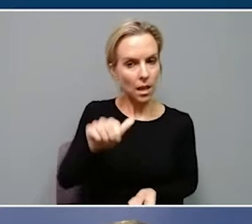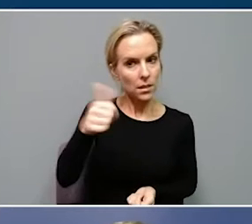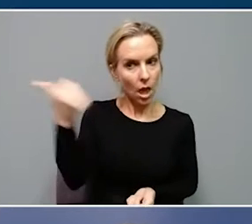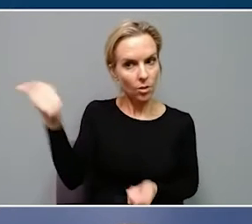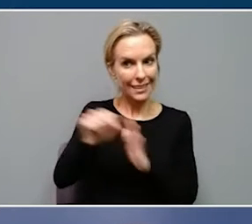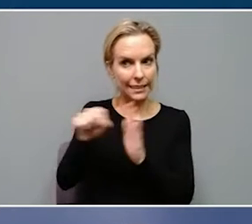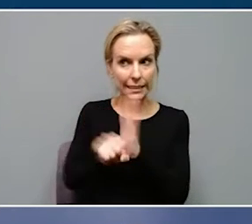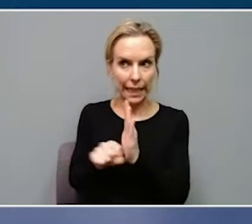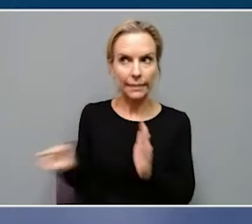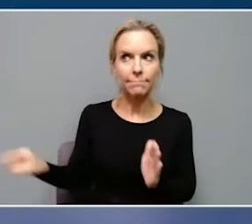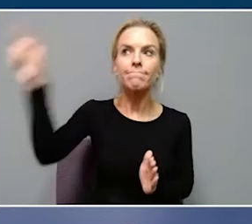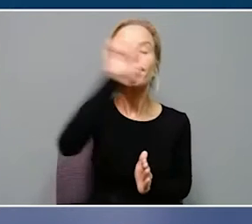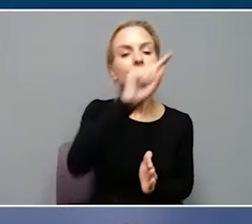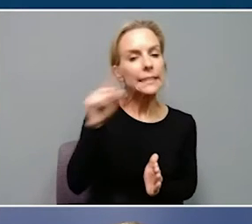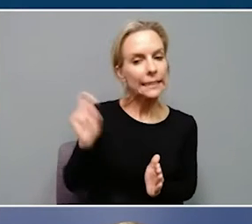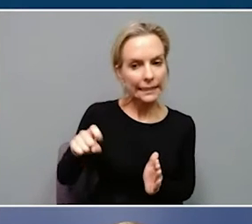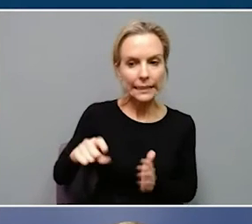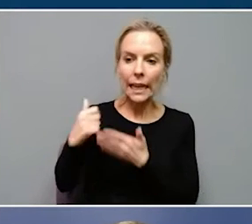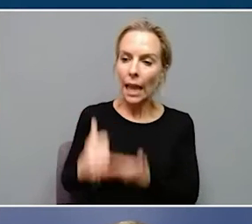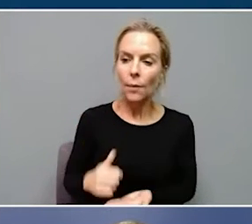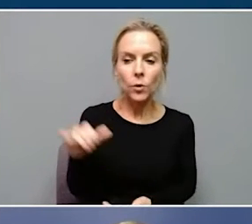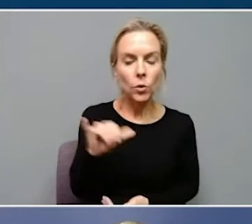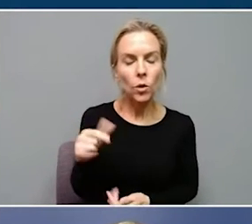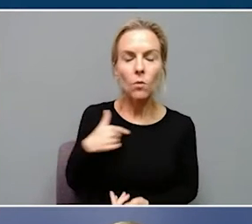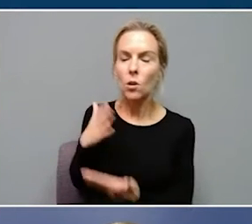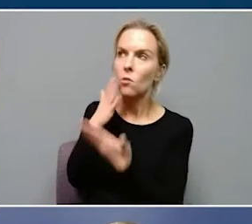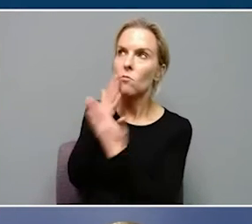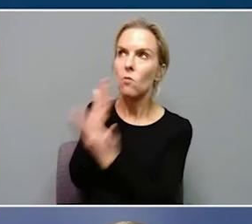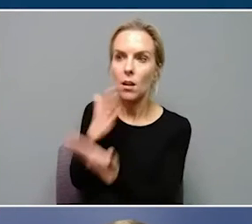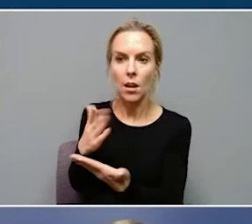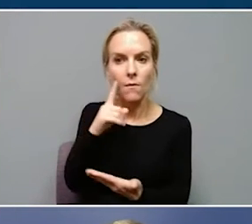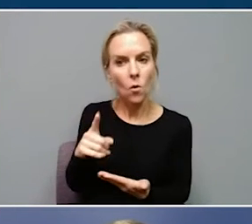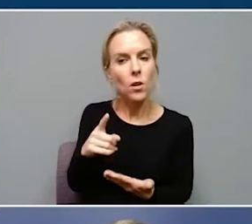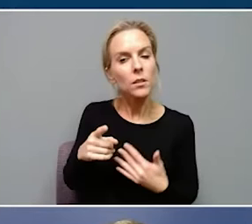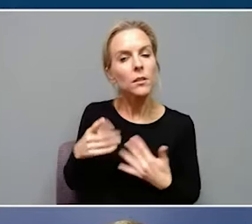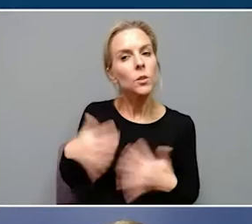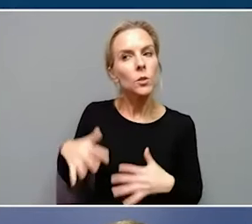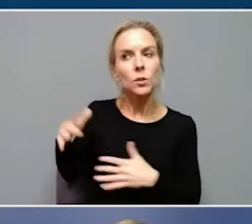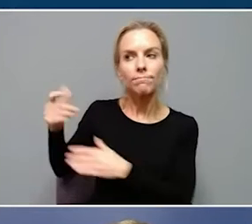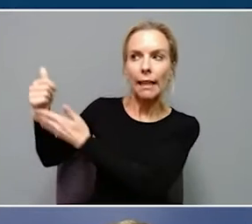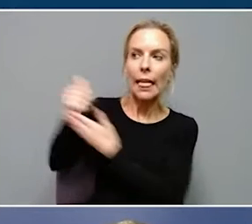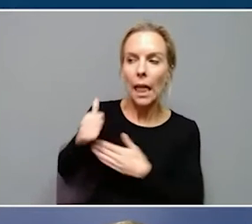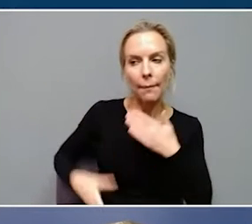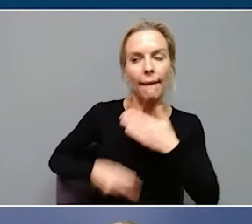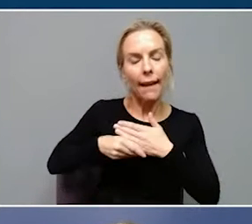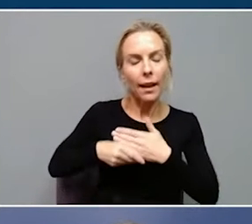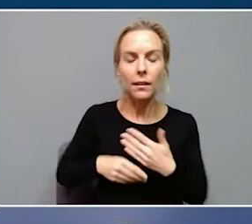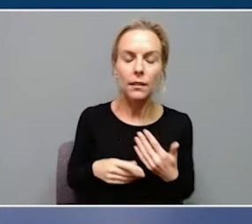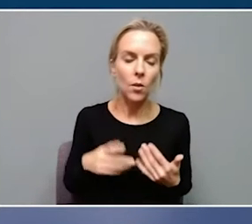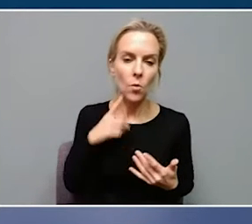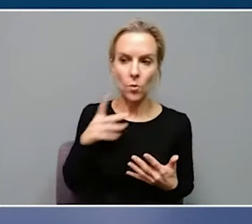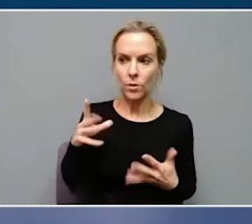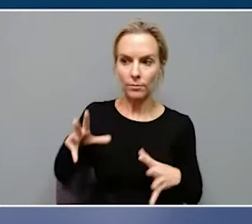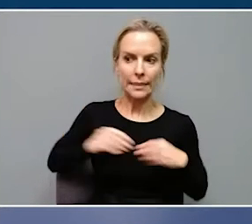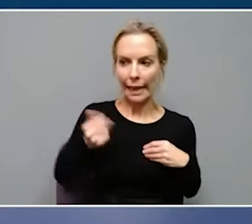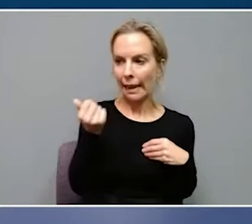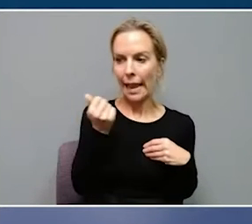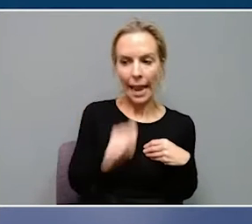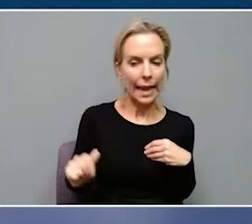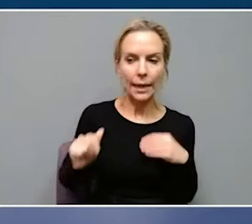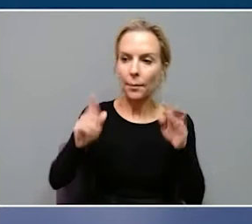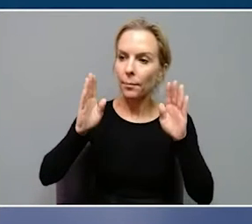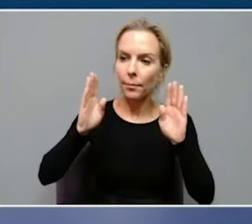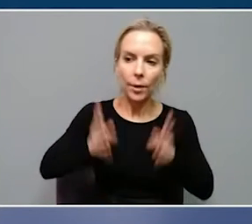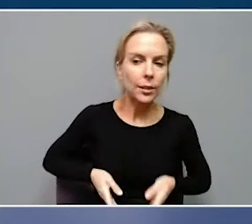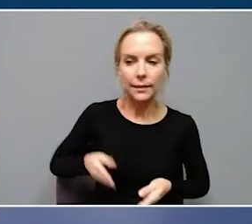Medical Center, to help with staffing. He also announced that he is asking FEMA to provide nursing strike teams to assist in hospitals, and